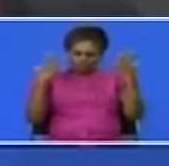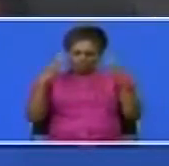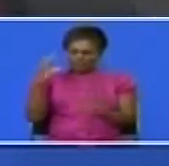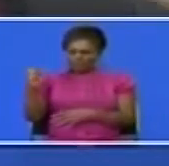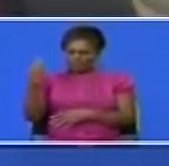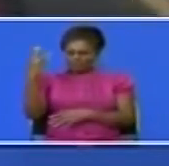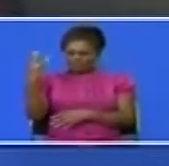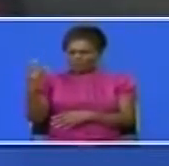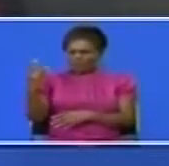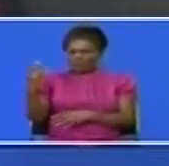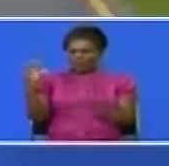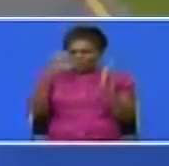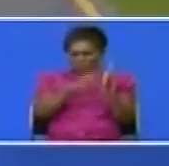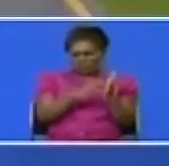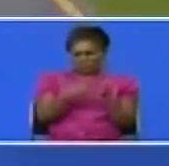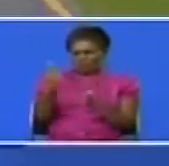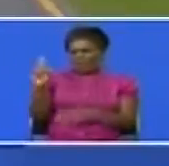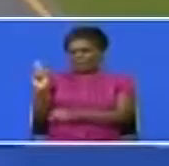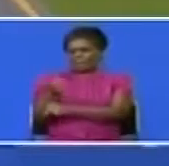pole after posting a lap of